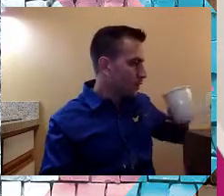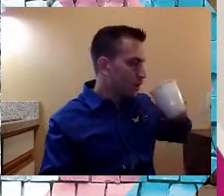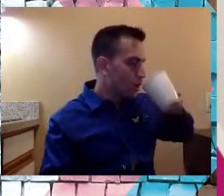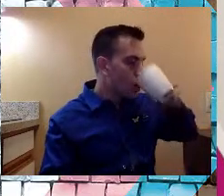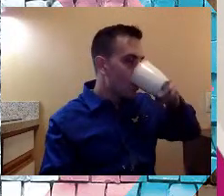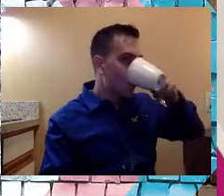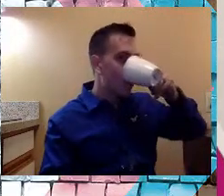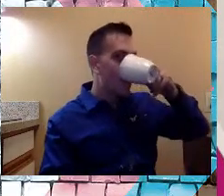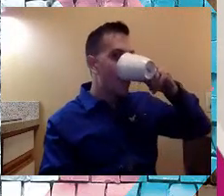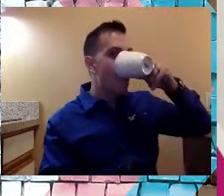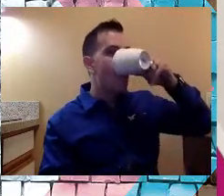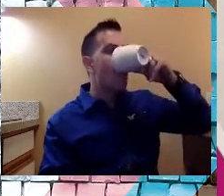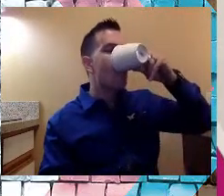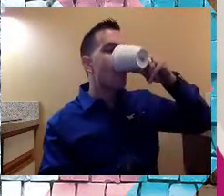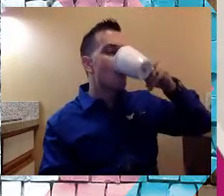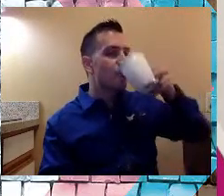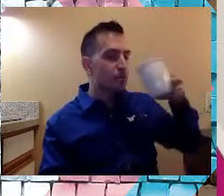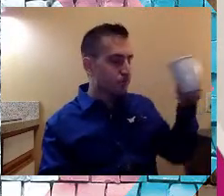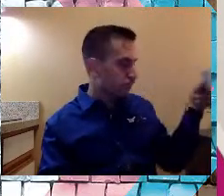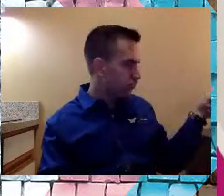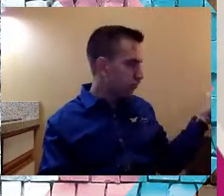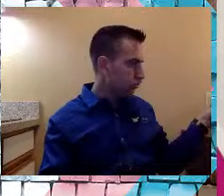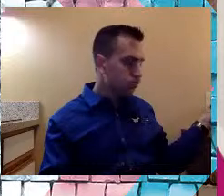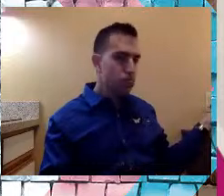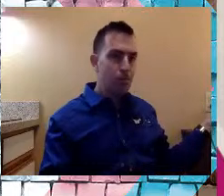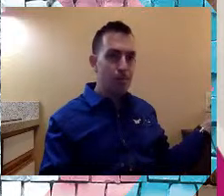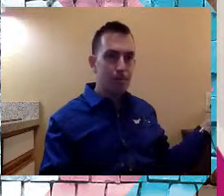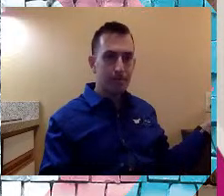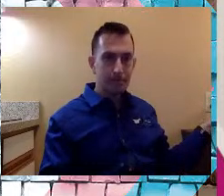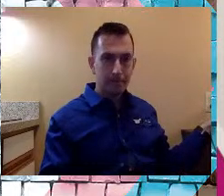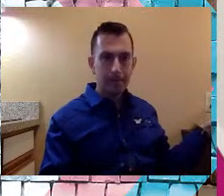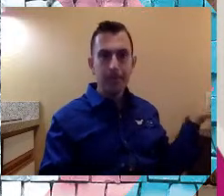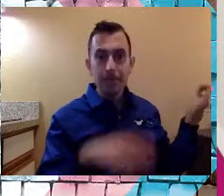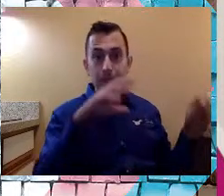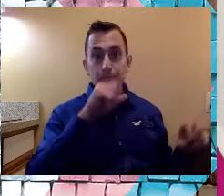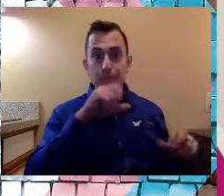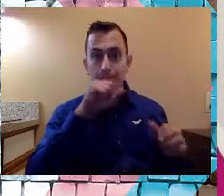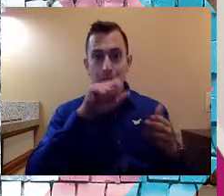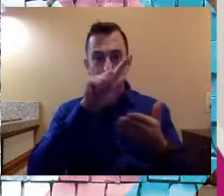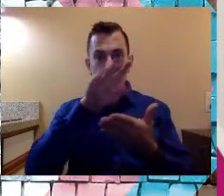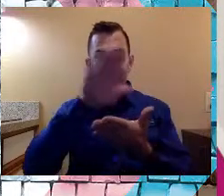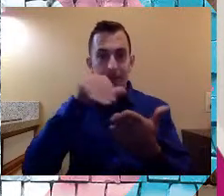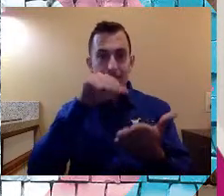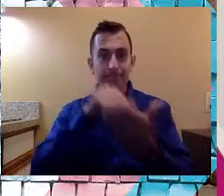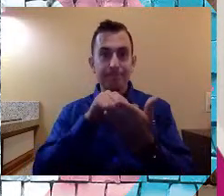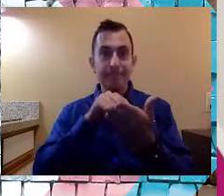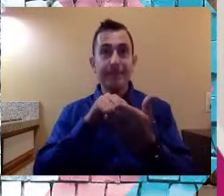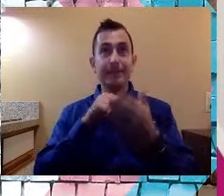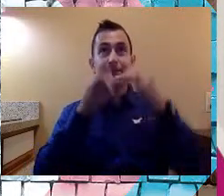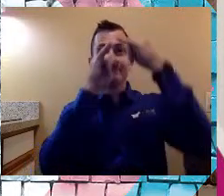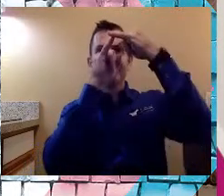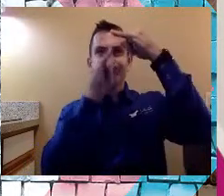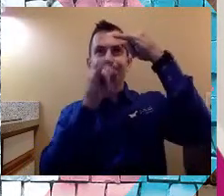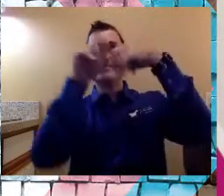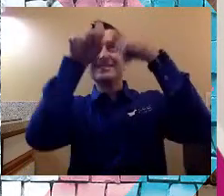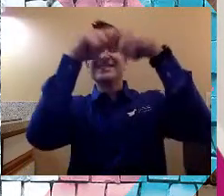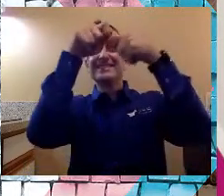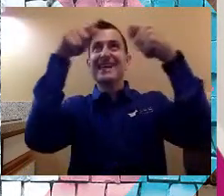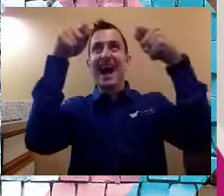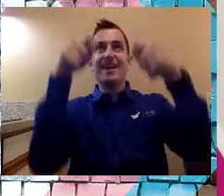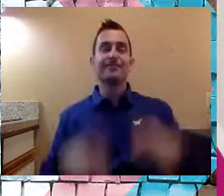And I'm going to take my orange one and kind of tie it in the middle. Let's see what I